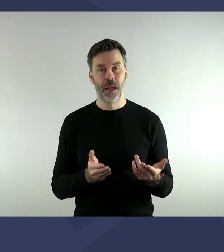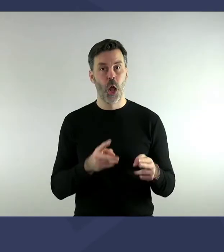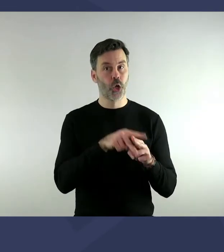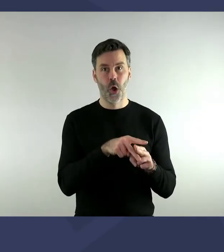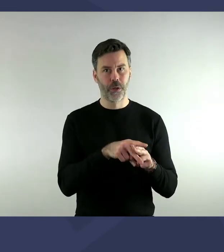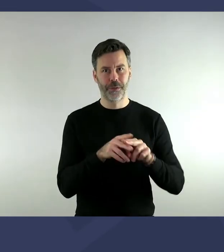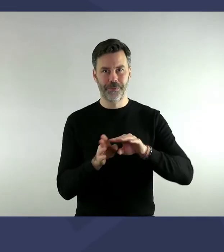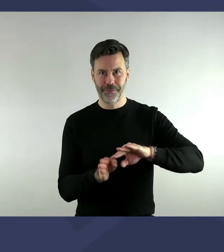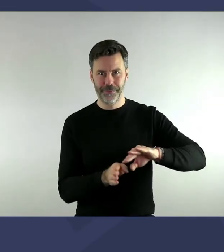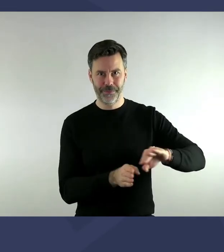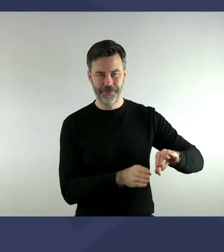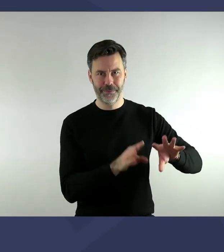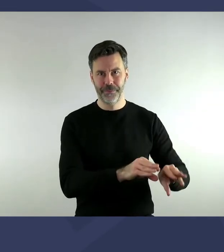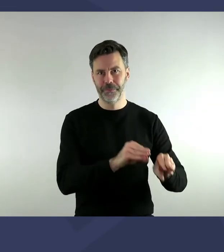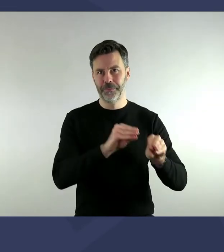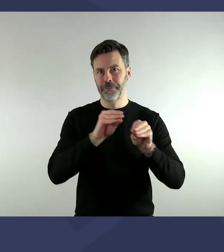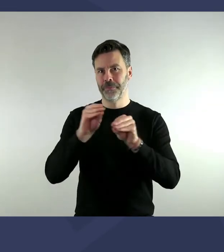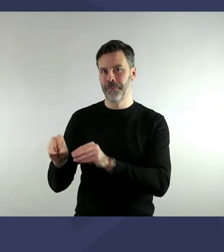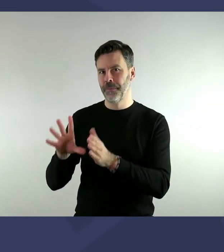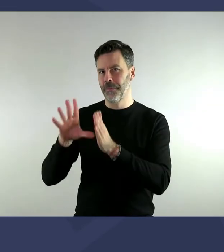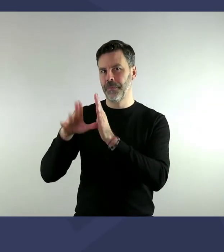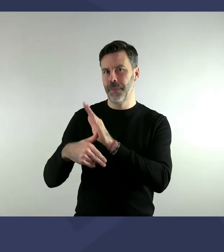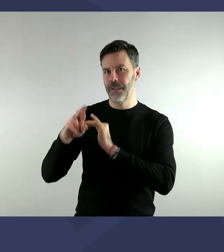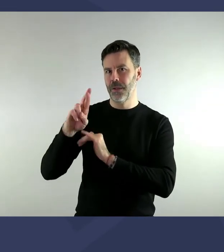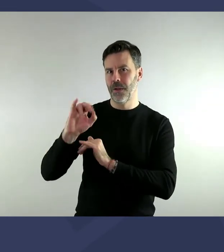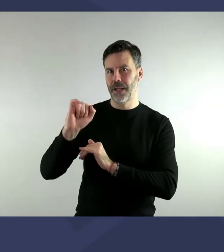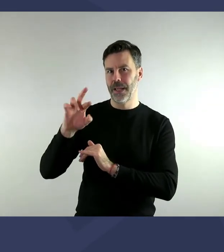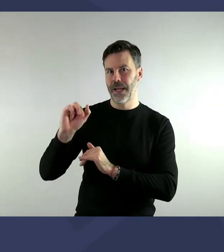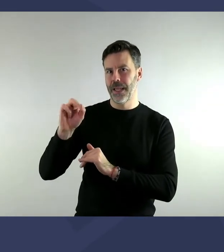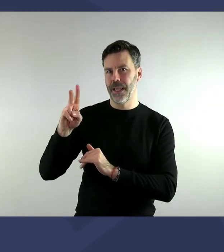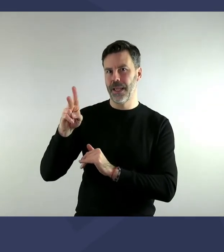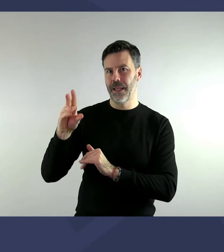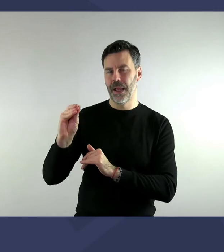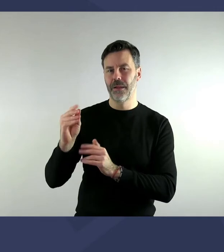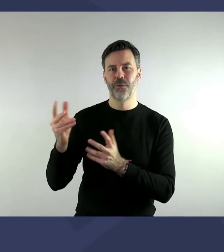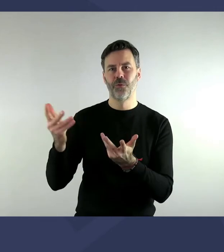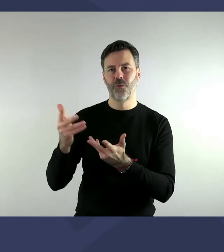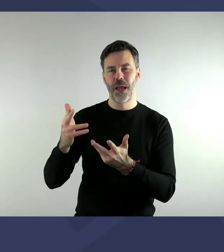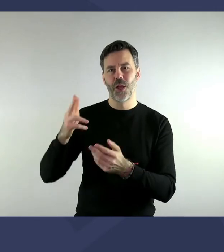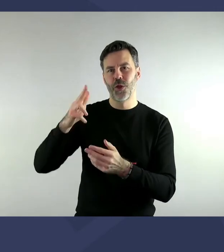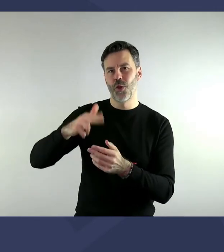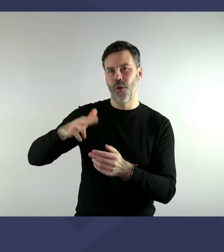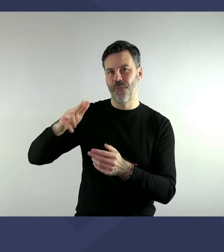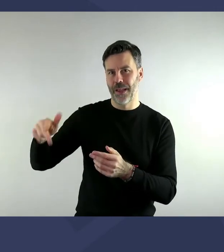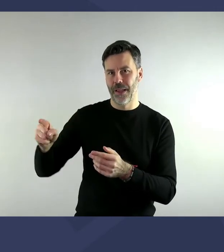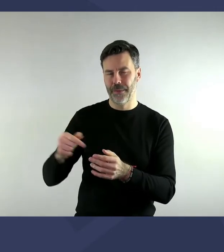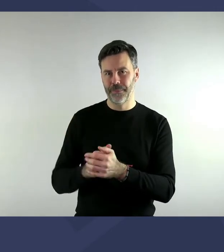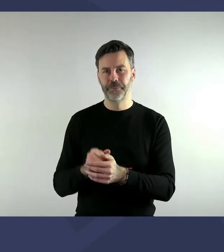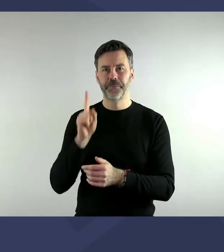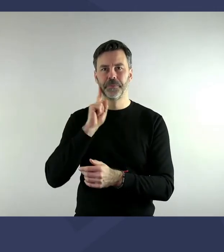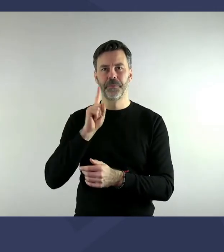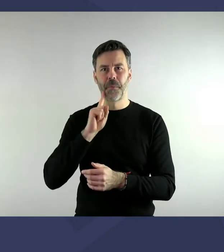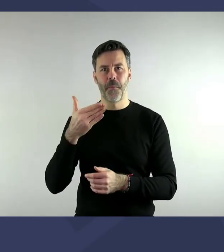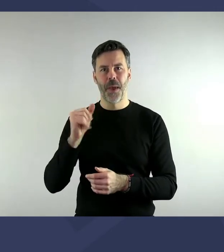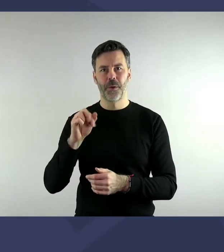invite you from Konin to a 30,000 strong city of Ringerike in Norway. We